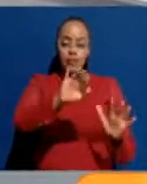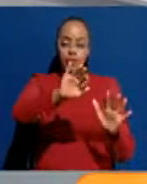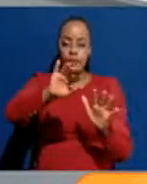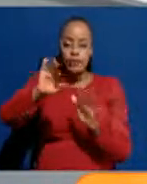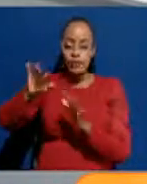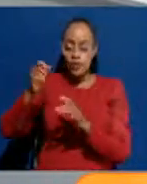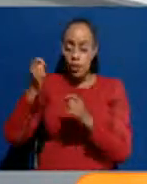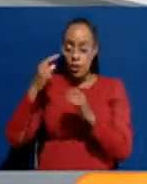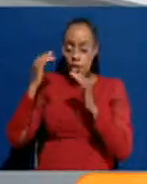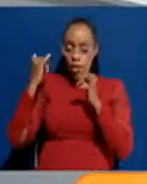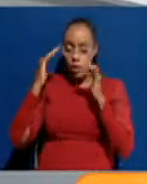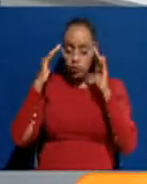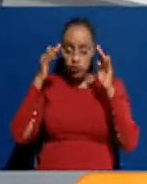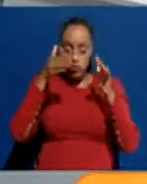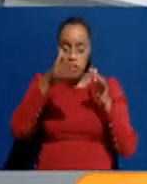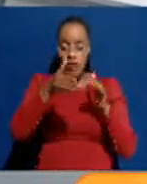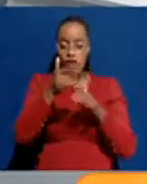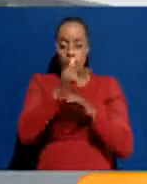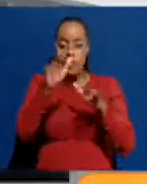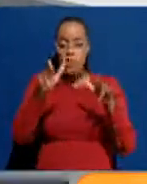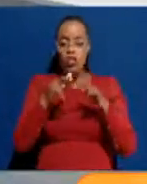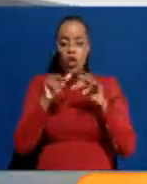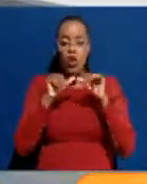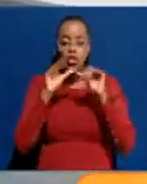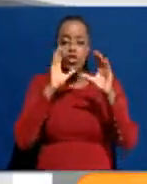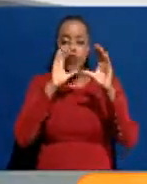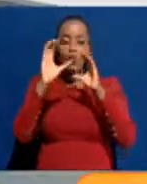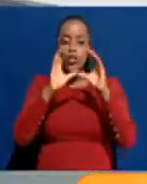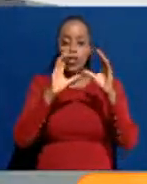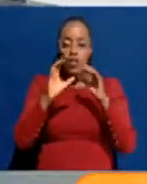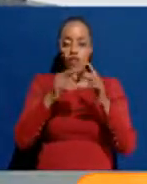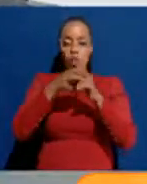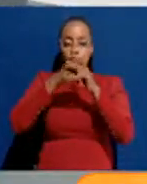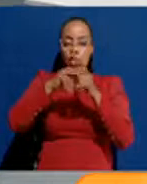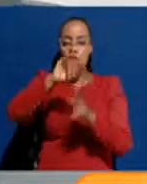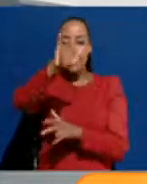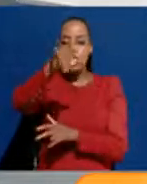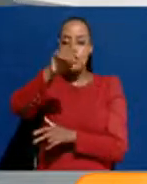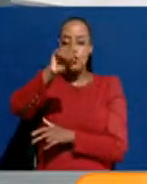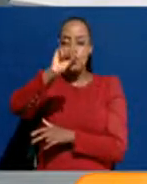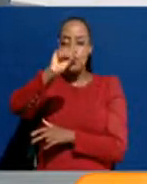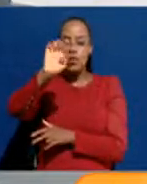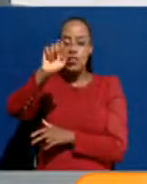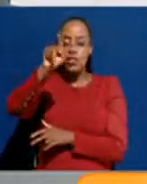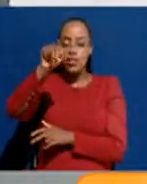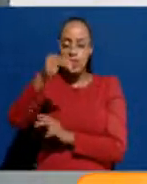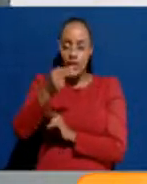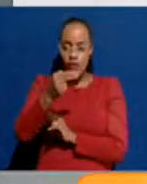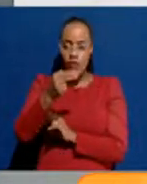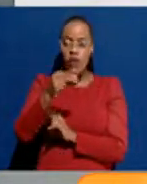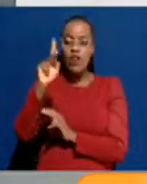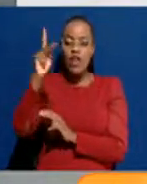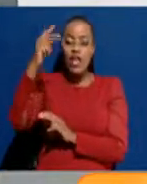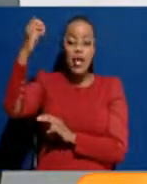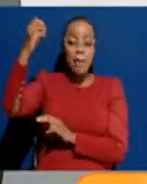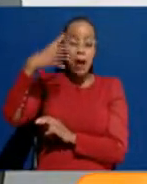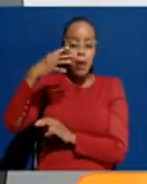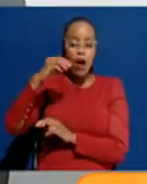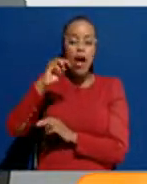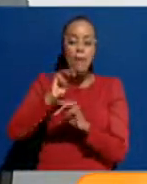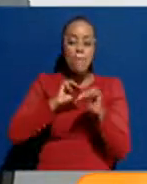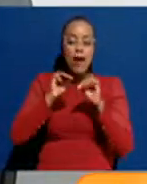from Kericho, getting back here in studio to continue the conversation with Engineer Joseph Siror, the Managing Director of the Kenya Power.